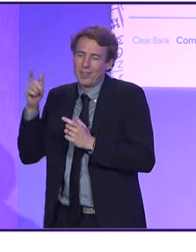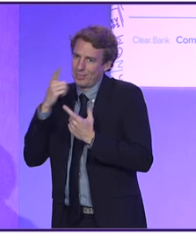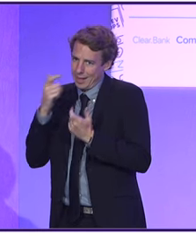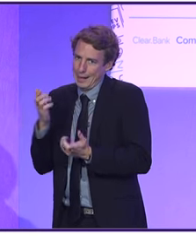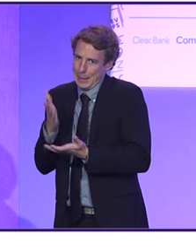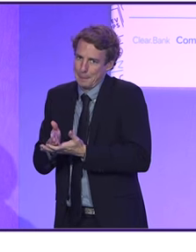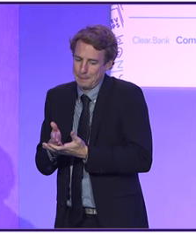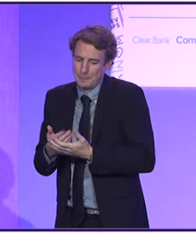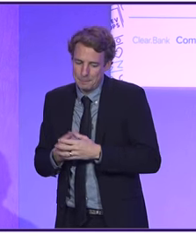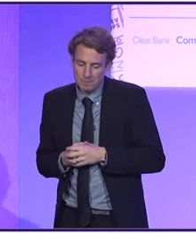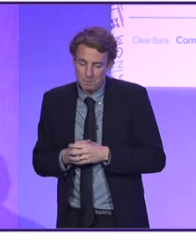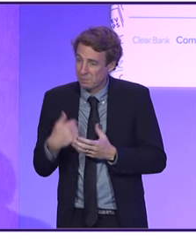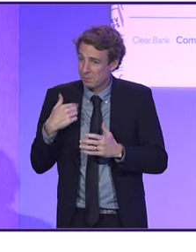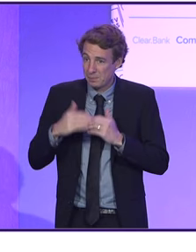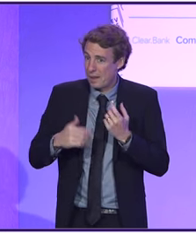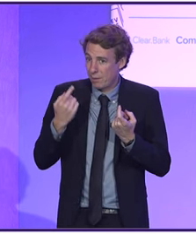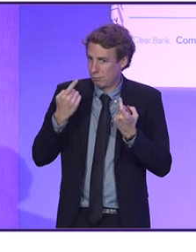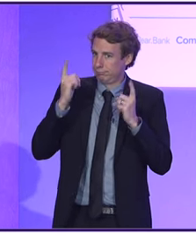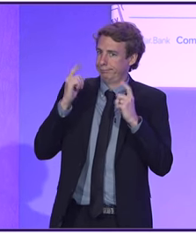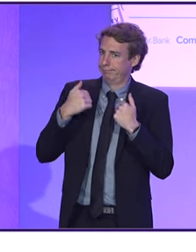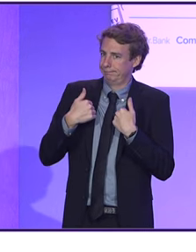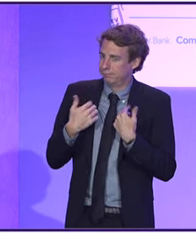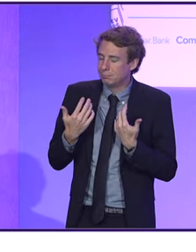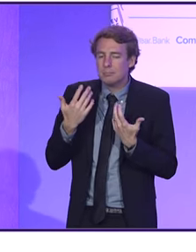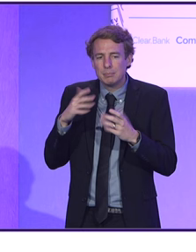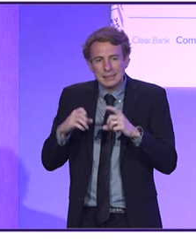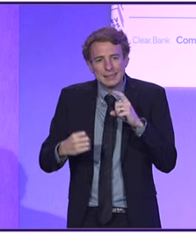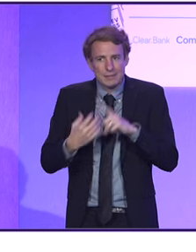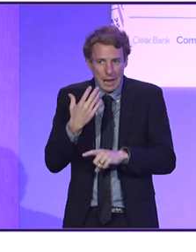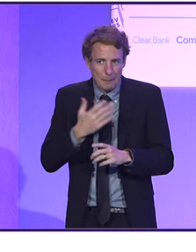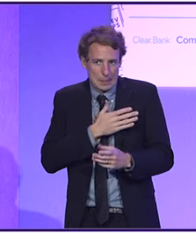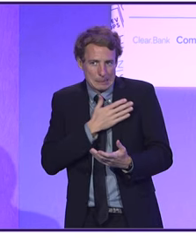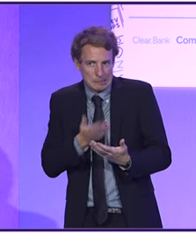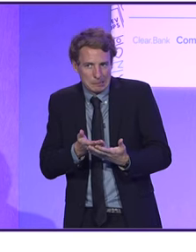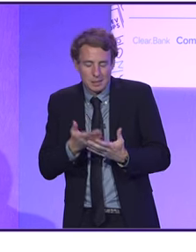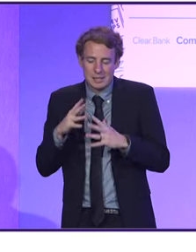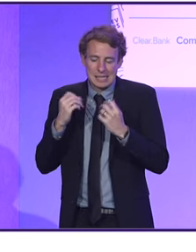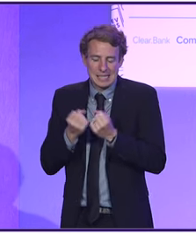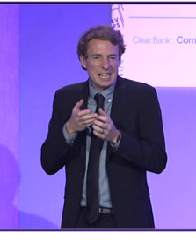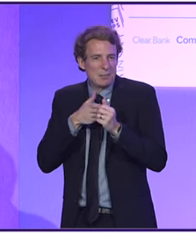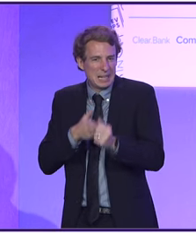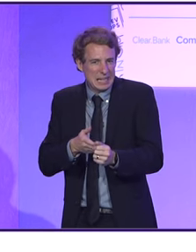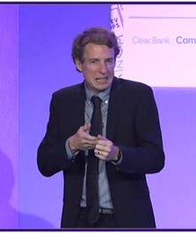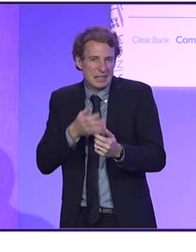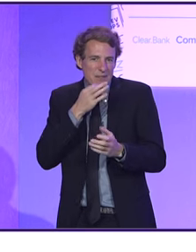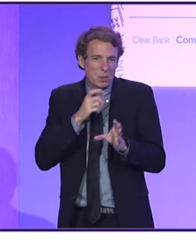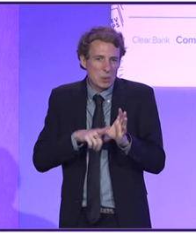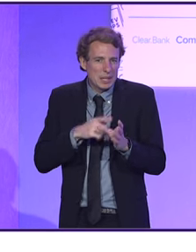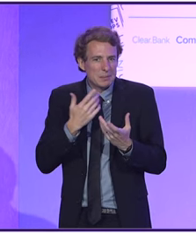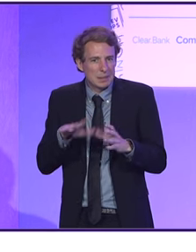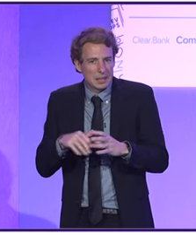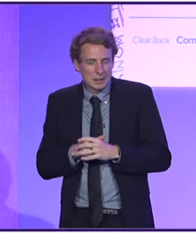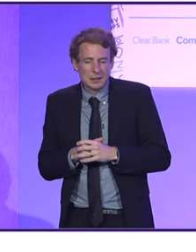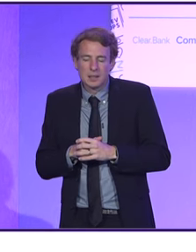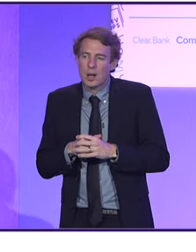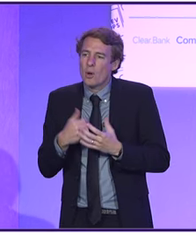So I've never been in charge of stuff, but I have been a developer for quite a long time, and I've been a team lead for a couple of those years as well. So I